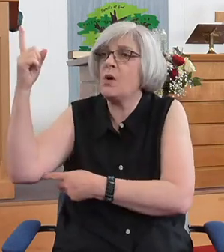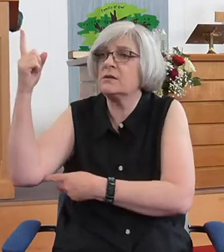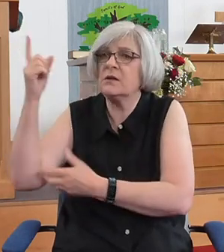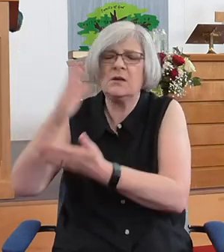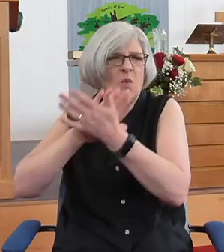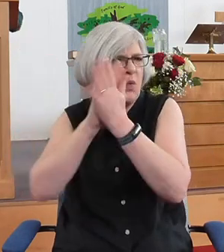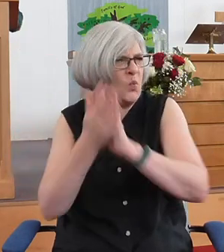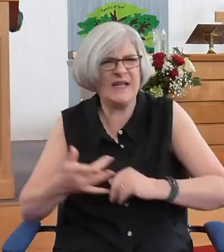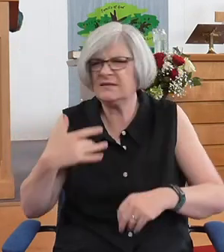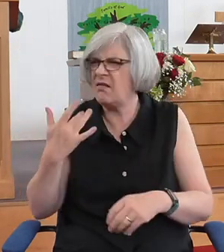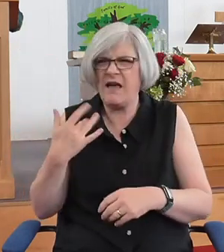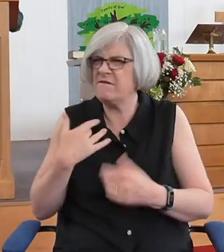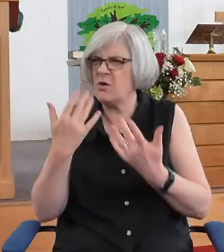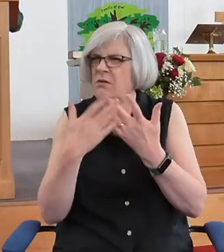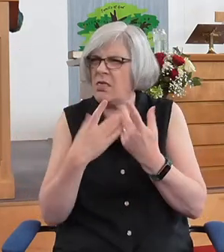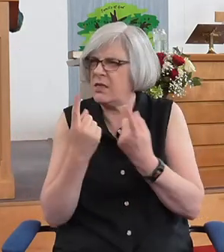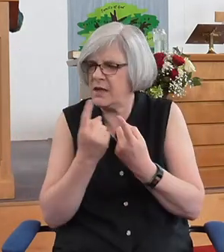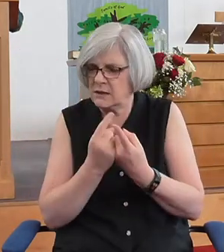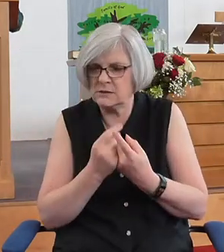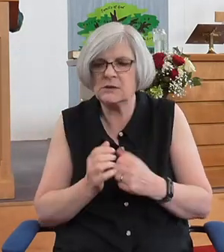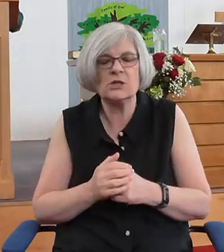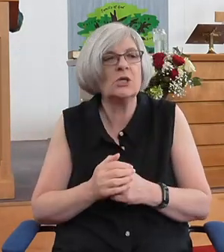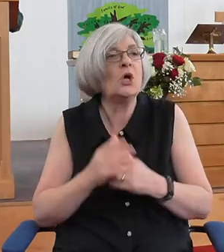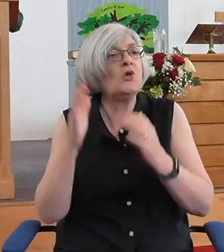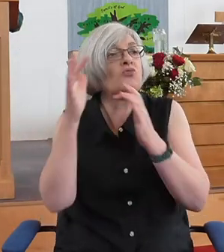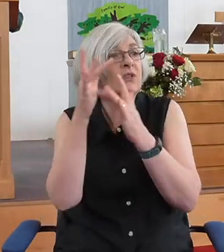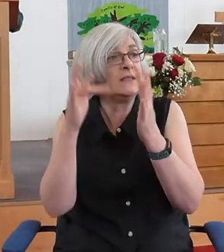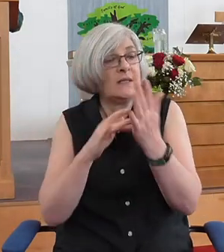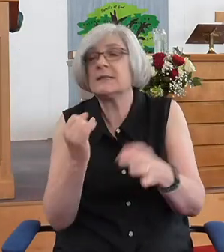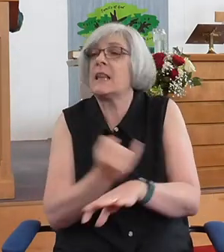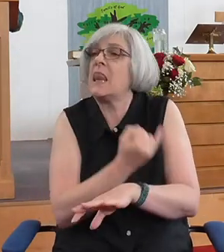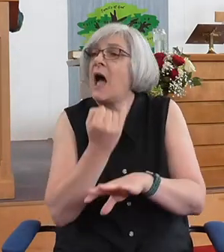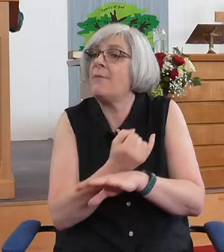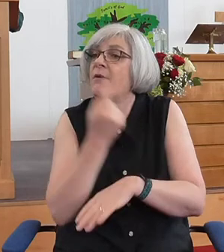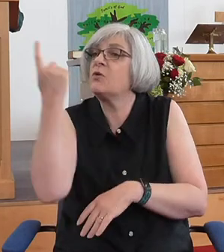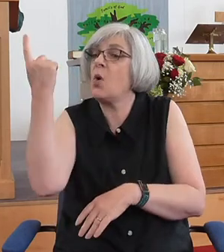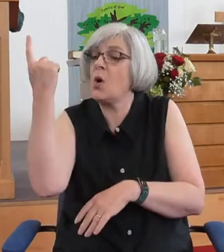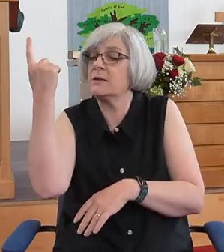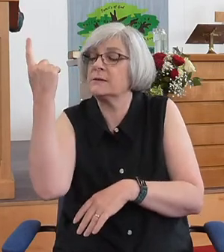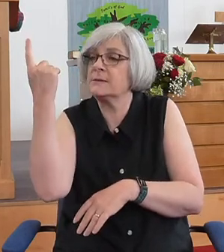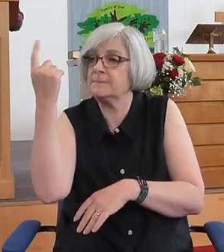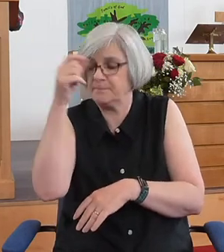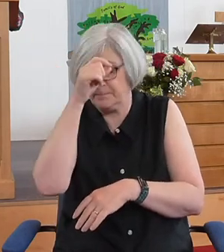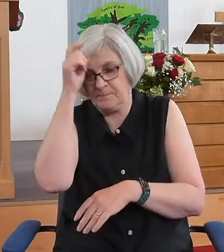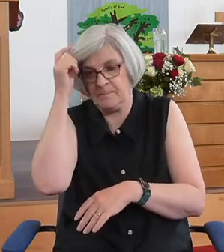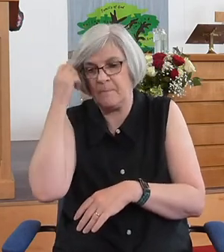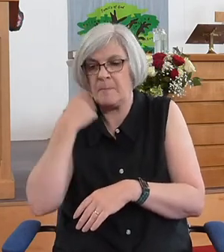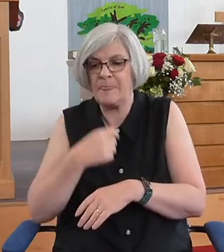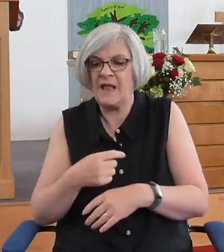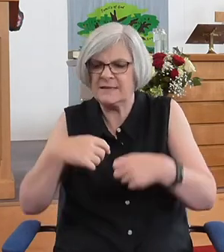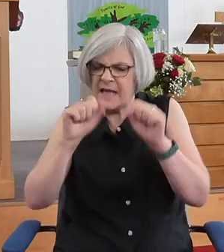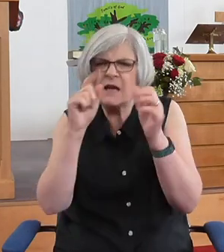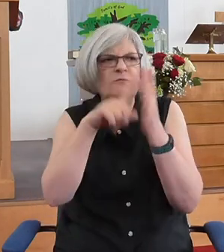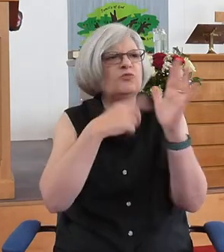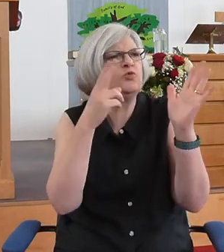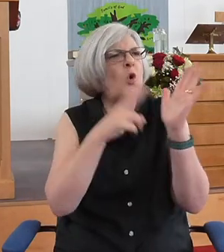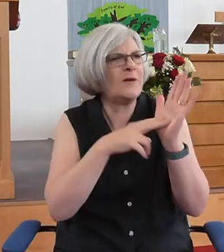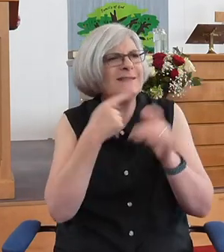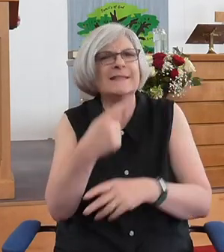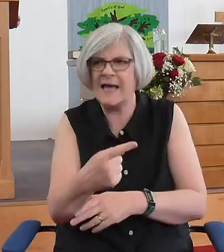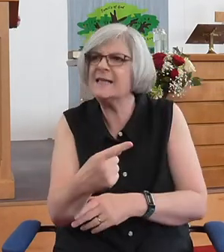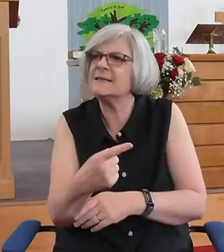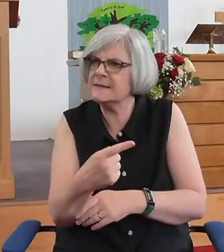things. Jesus was the Lamb of God, as stated right from the beginning of John's Gospel, chapter 1, verse